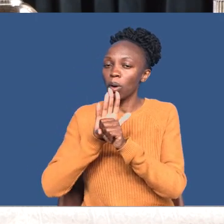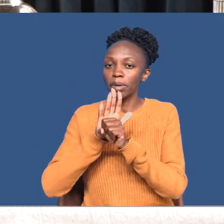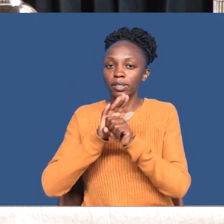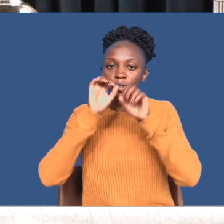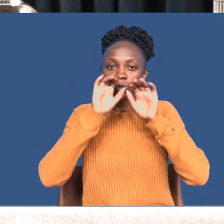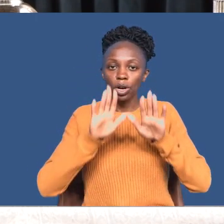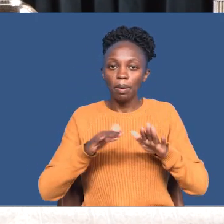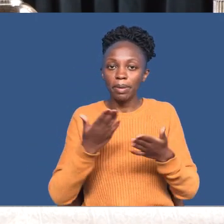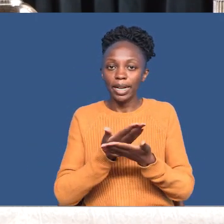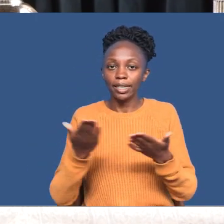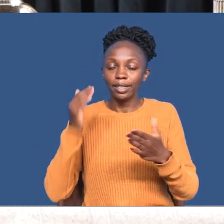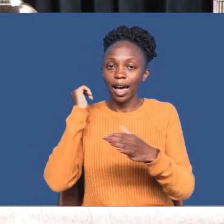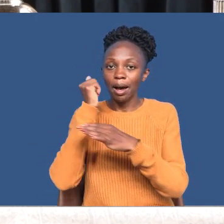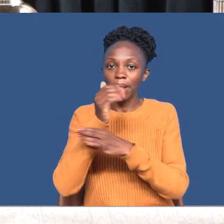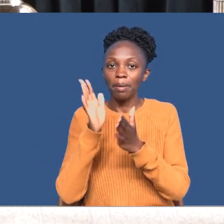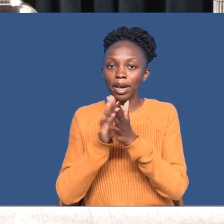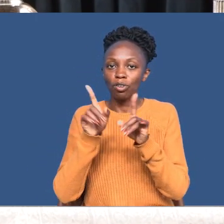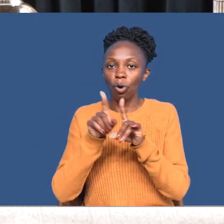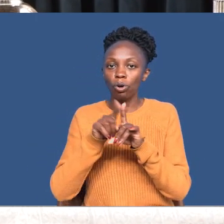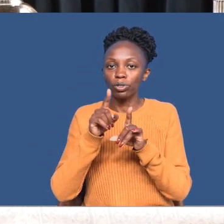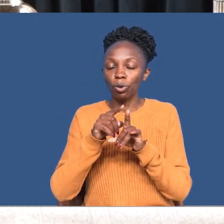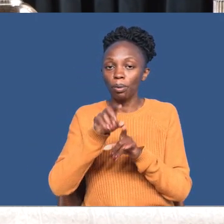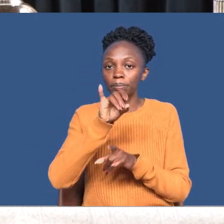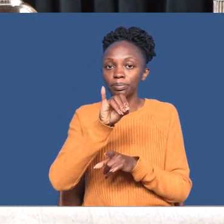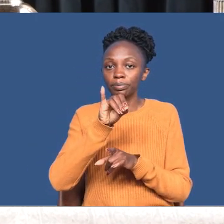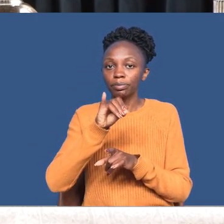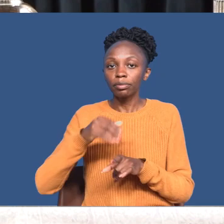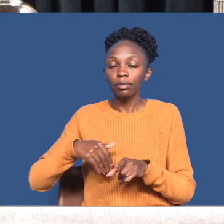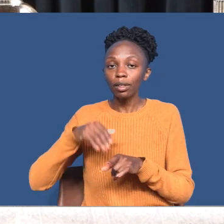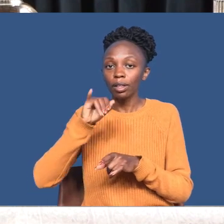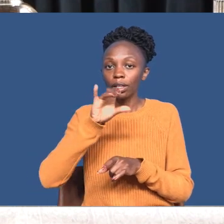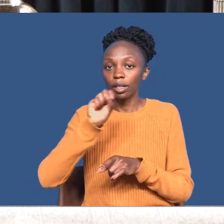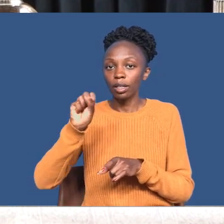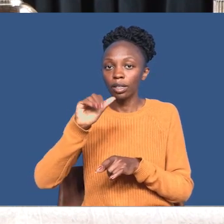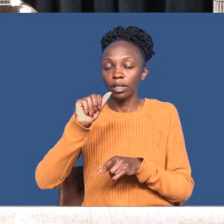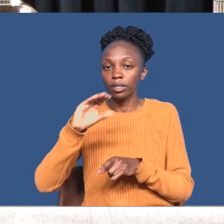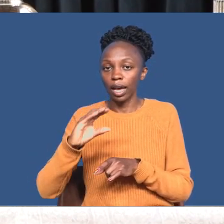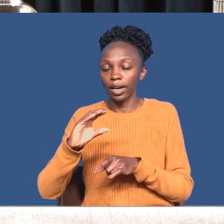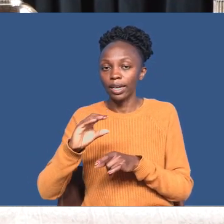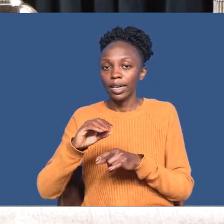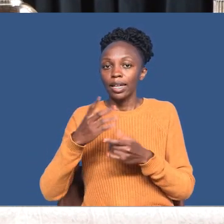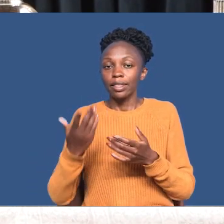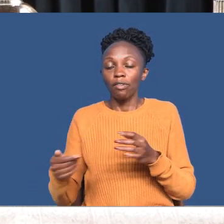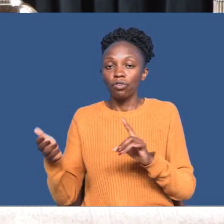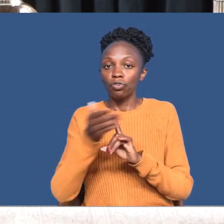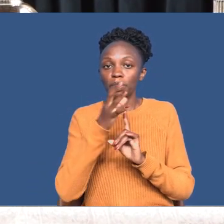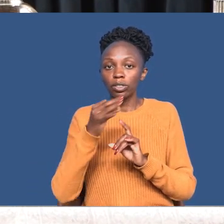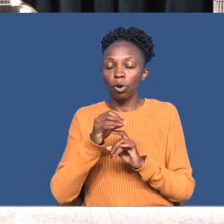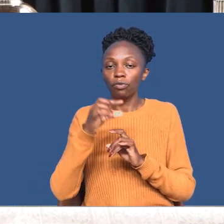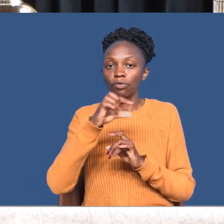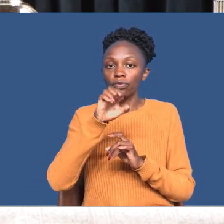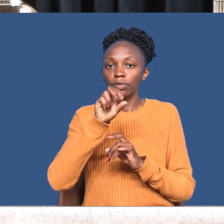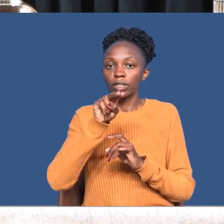to bless Abraham and Isaac. The fulfillment of Genesis chapter 12 promise